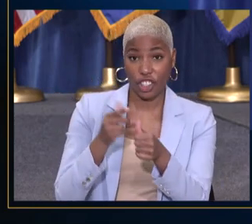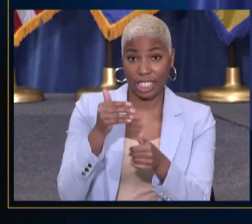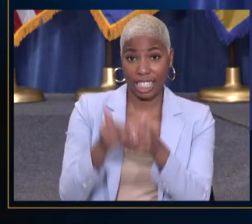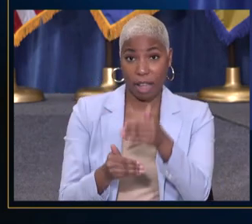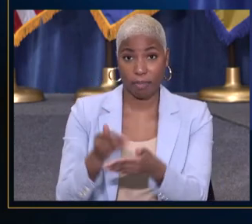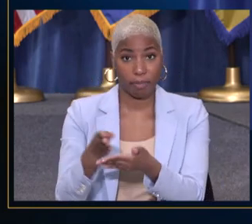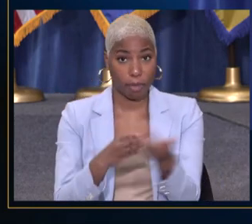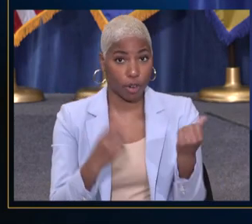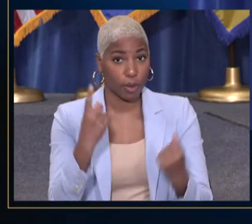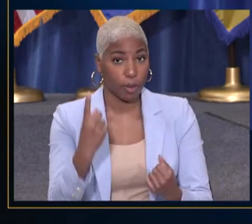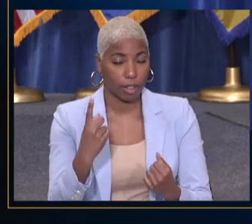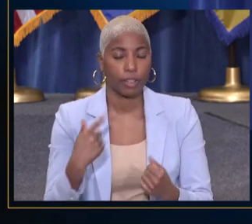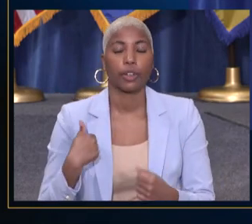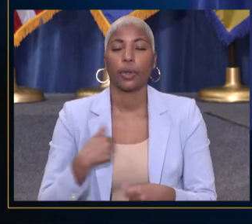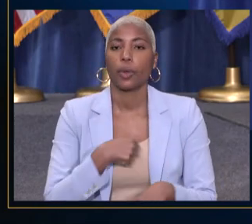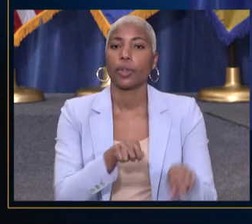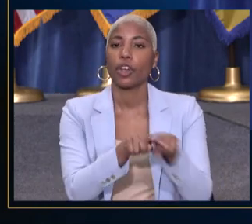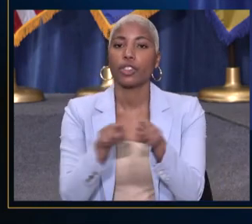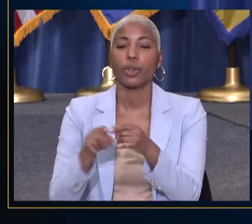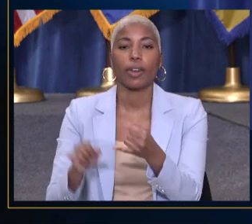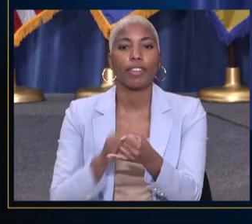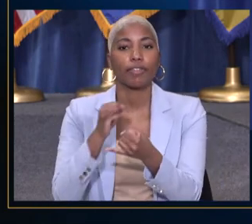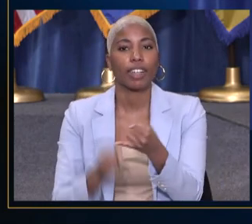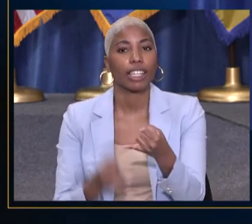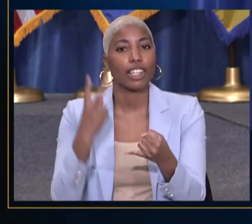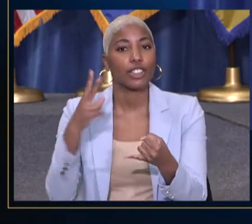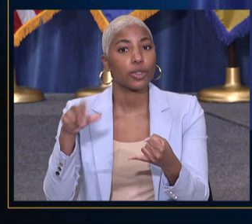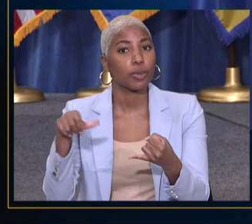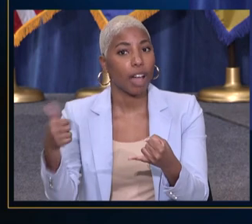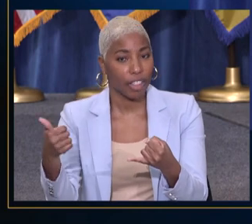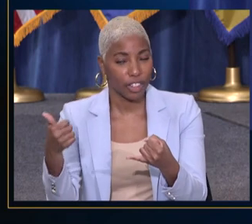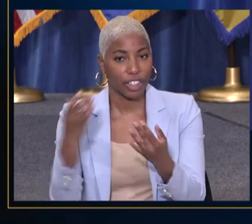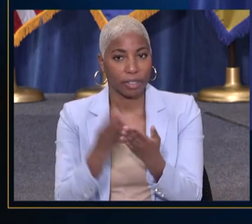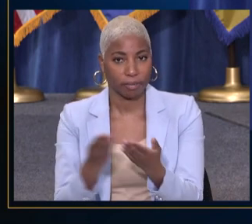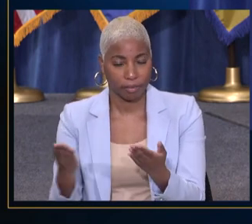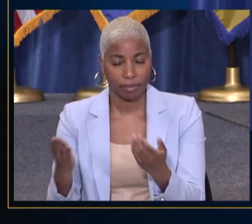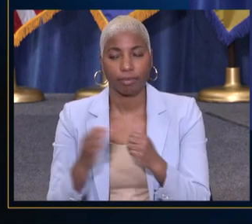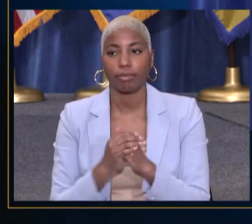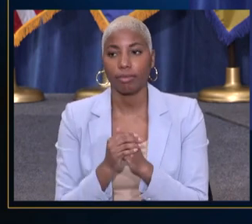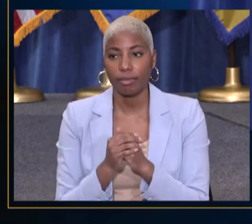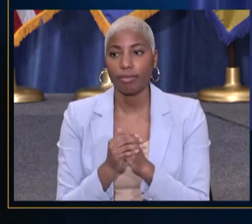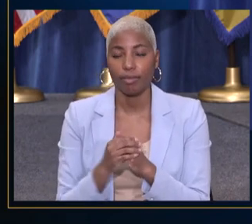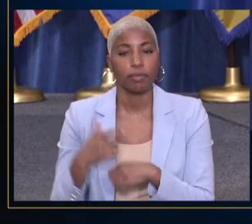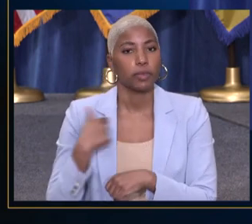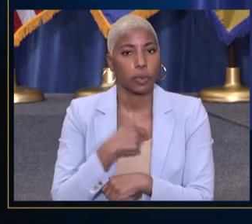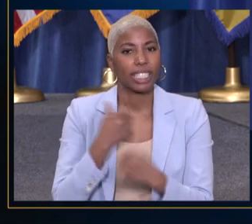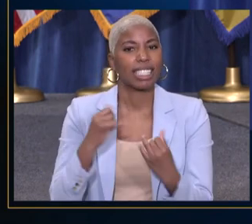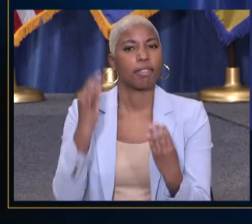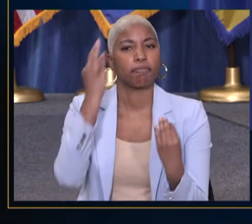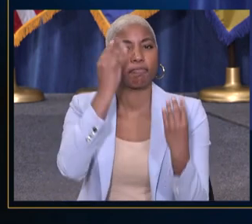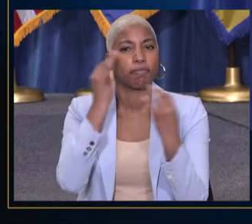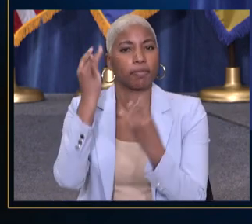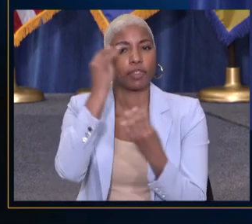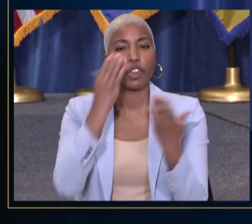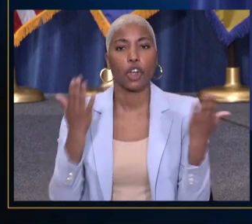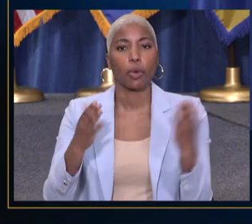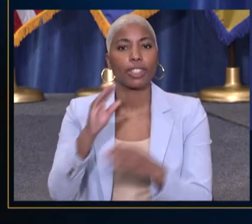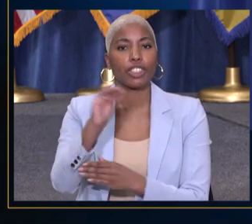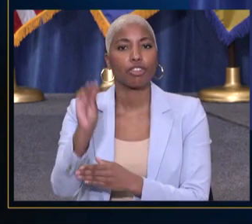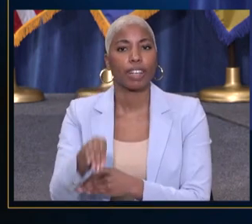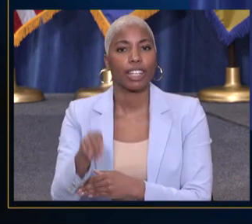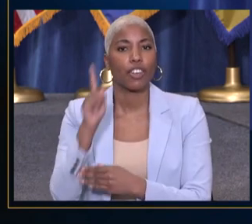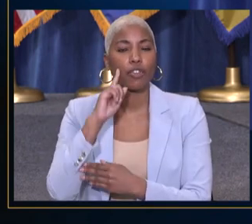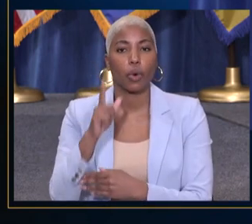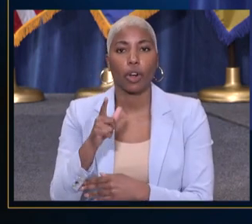have finalized two other measures. Certainly there's others under consideration. What is the rate of low-risk